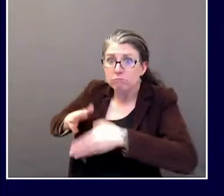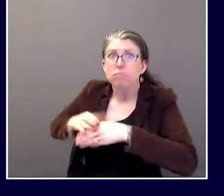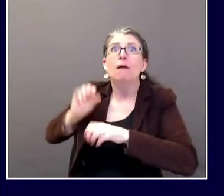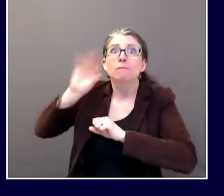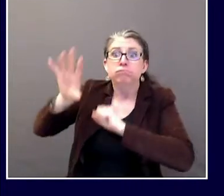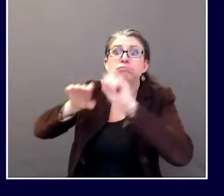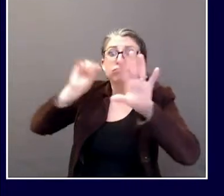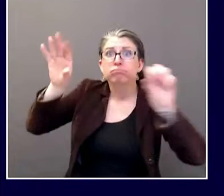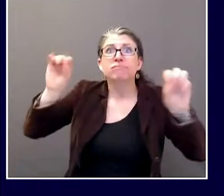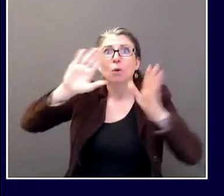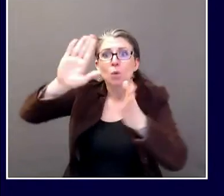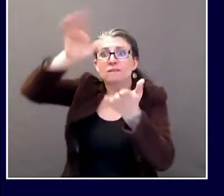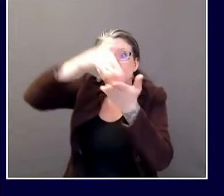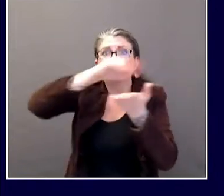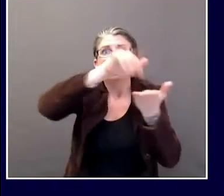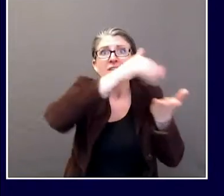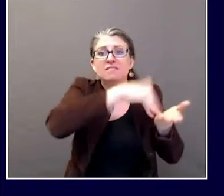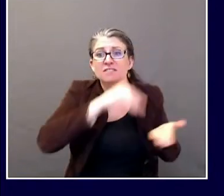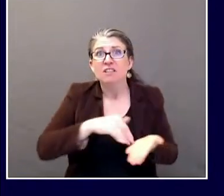dose.